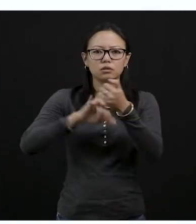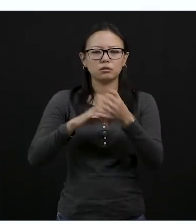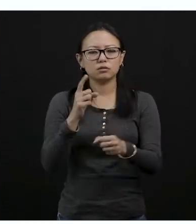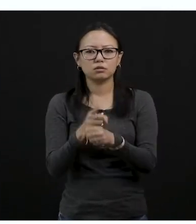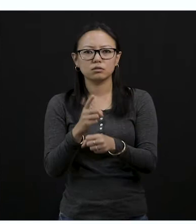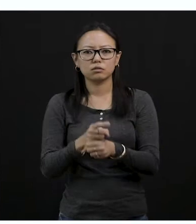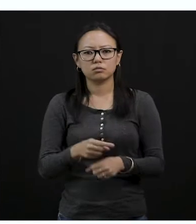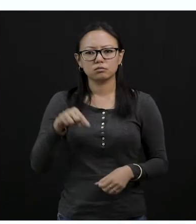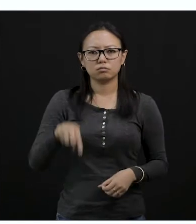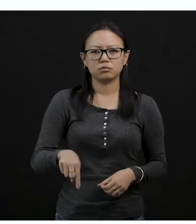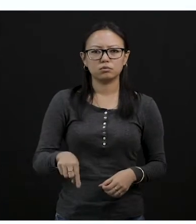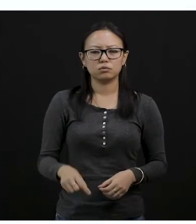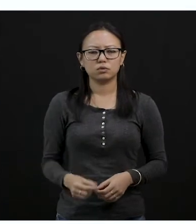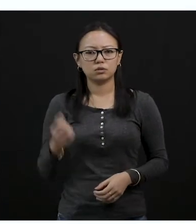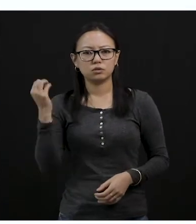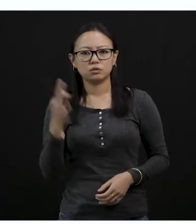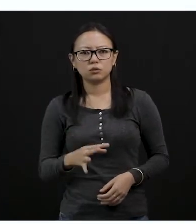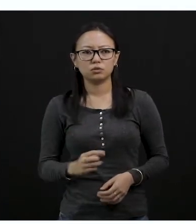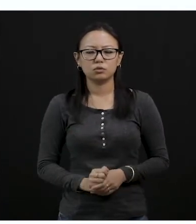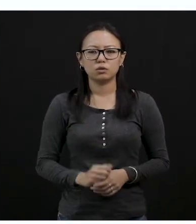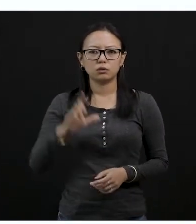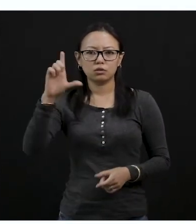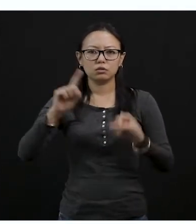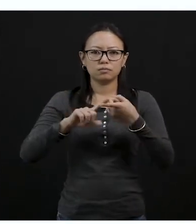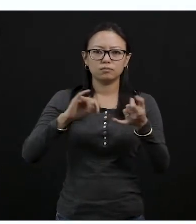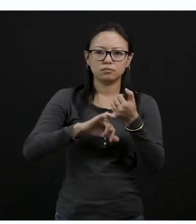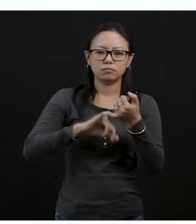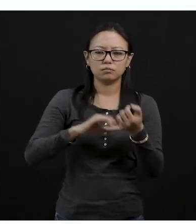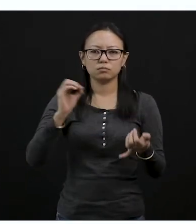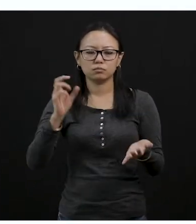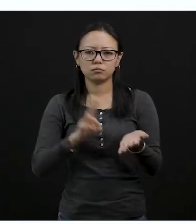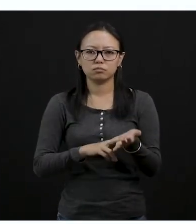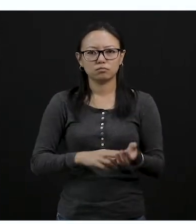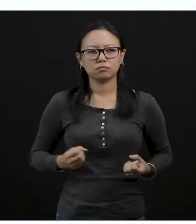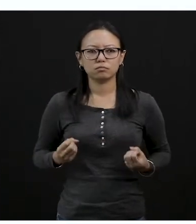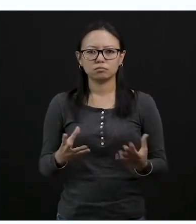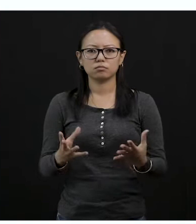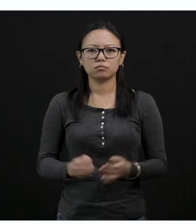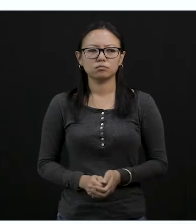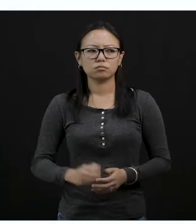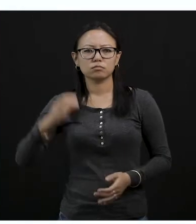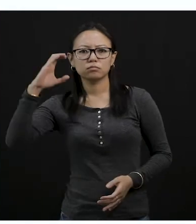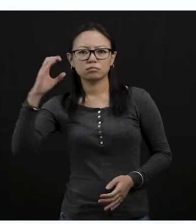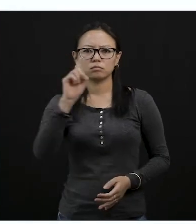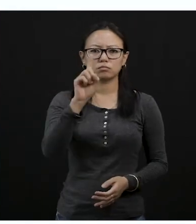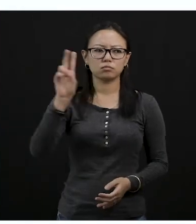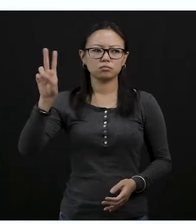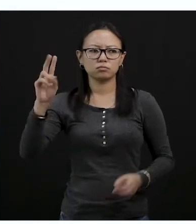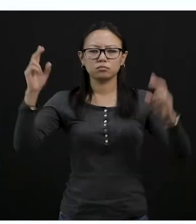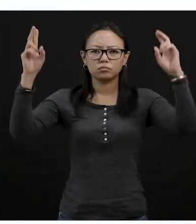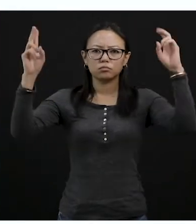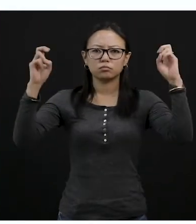with another lesson, that is chapter 12, the global village, and this